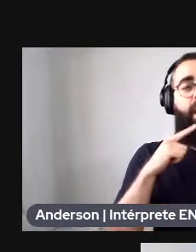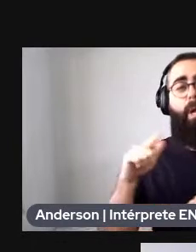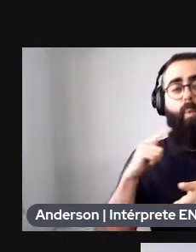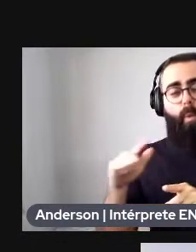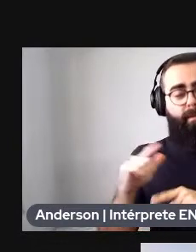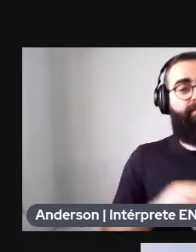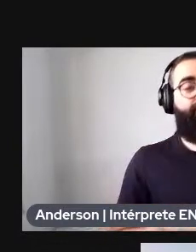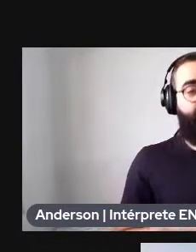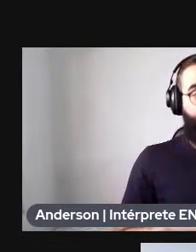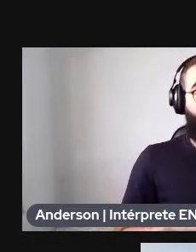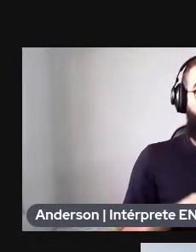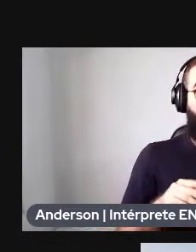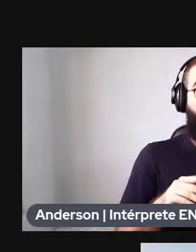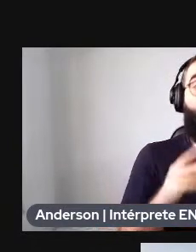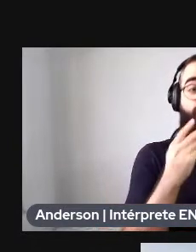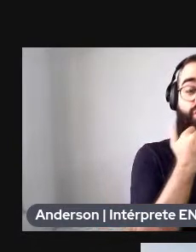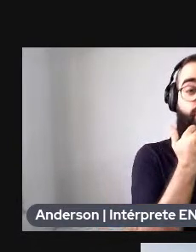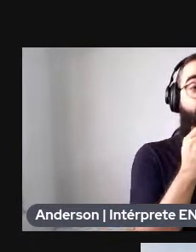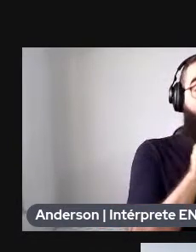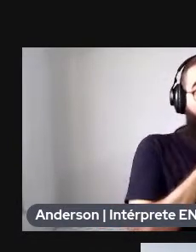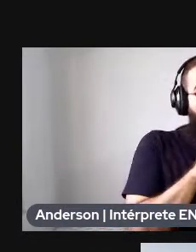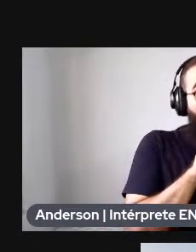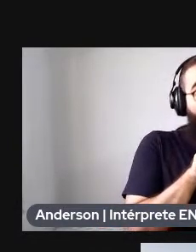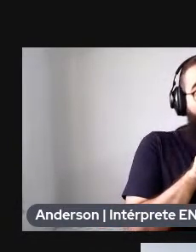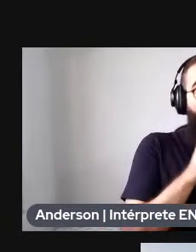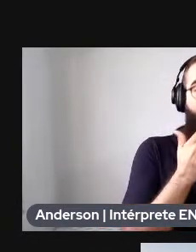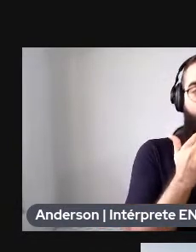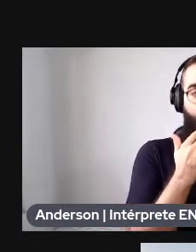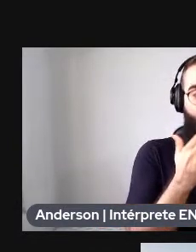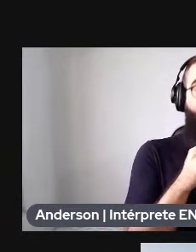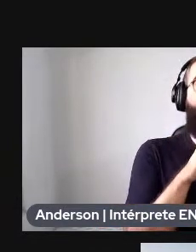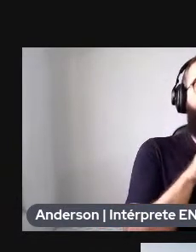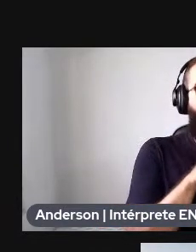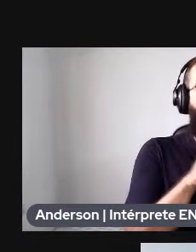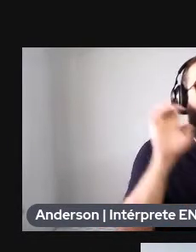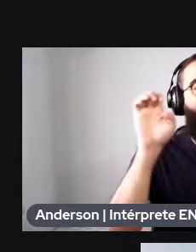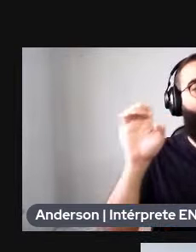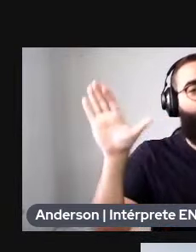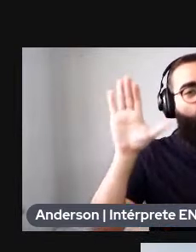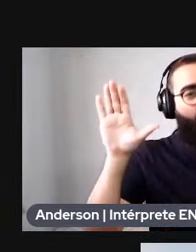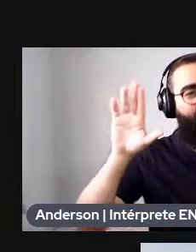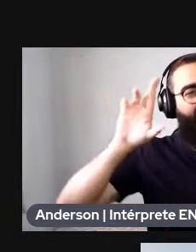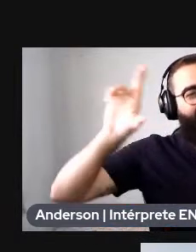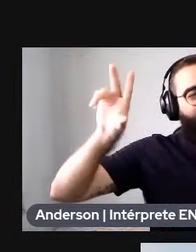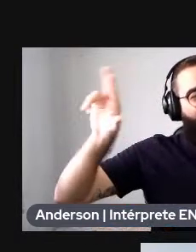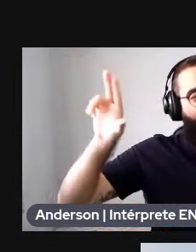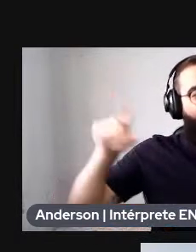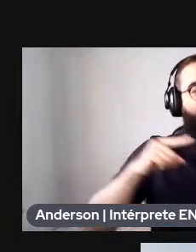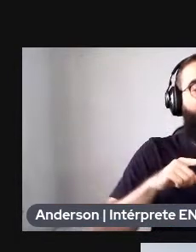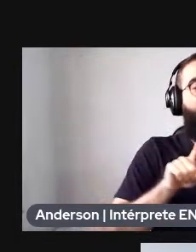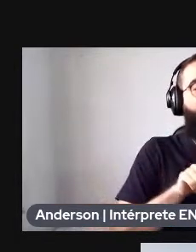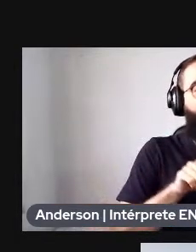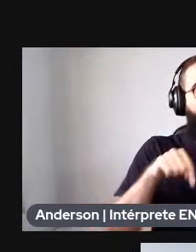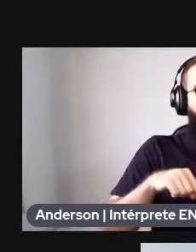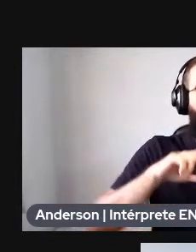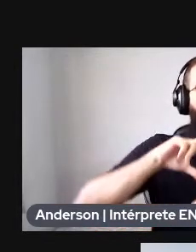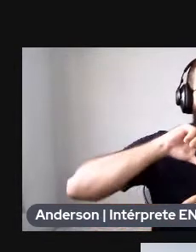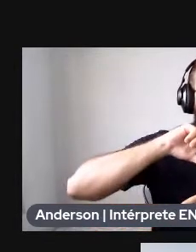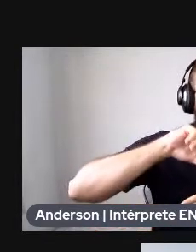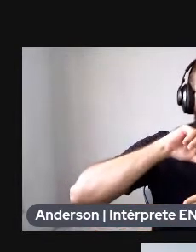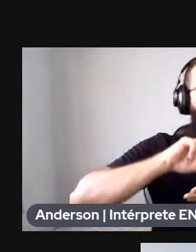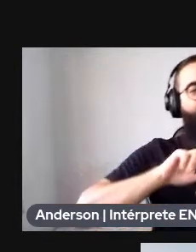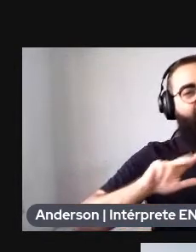those two languages, and their European and American varieties. Renata Enghels